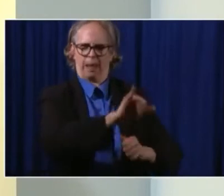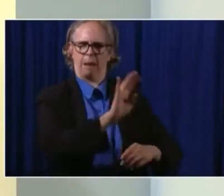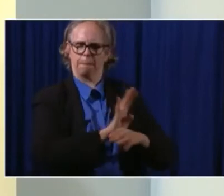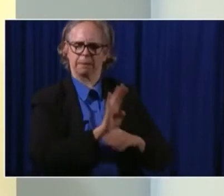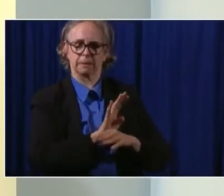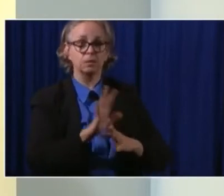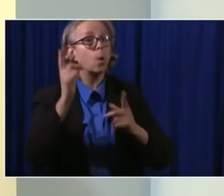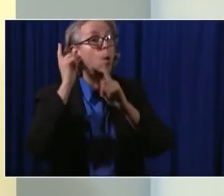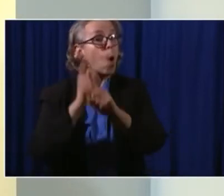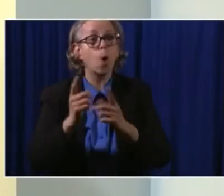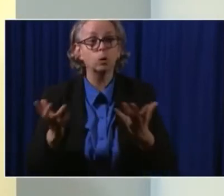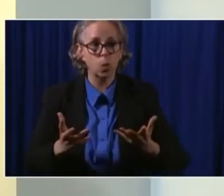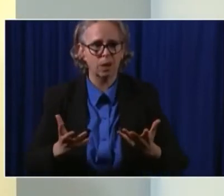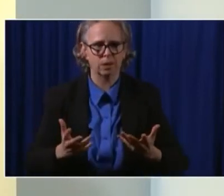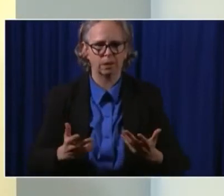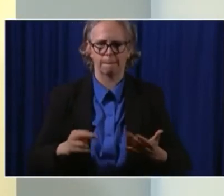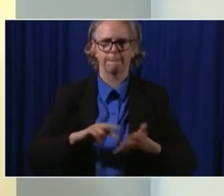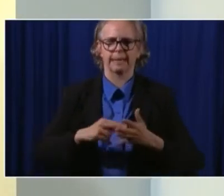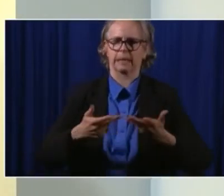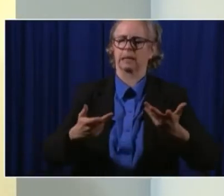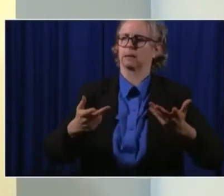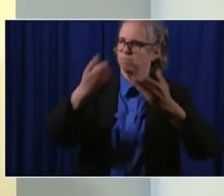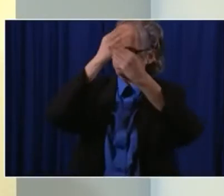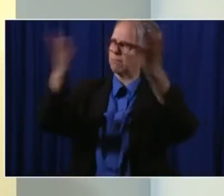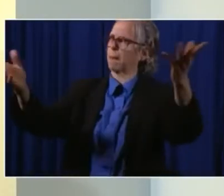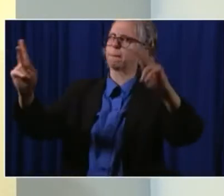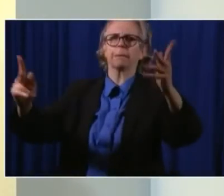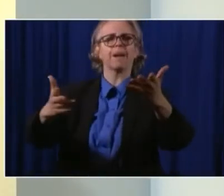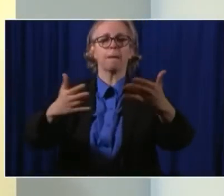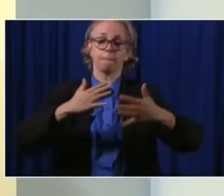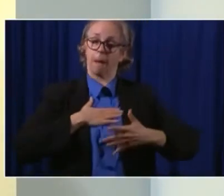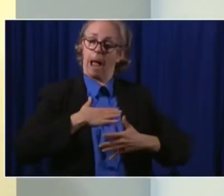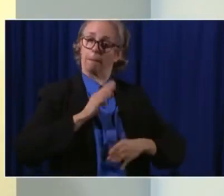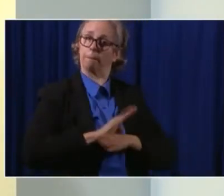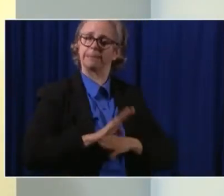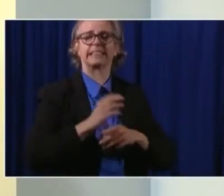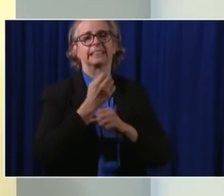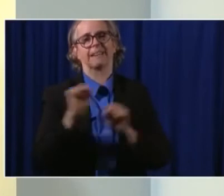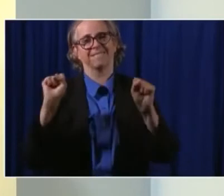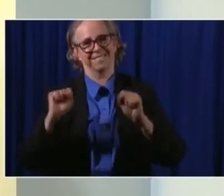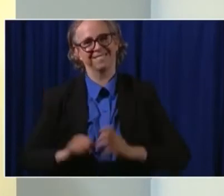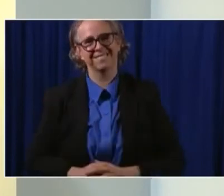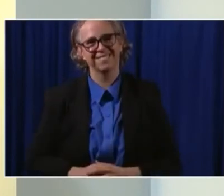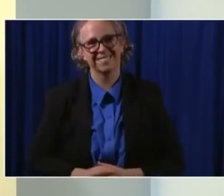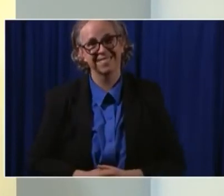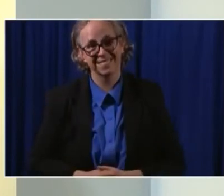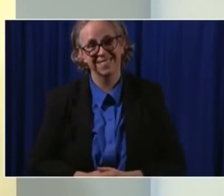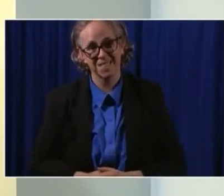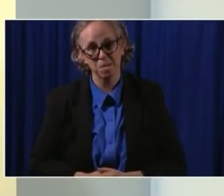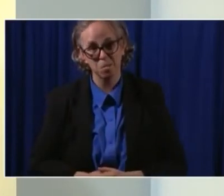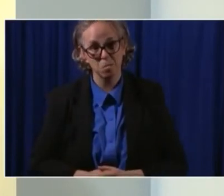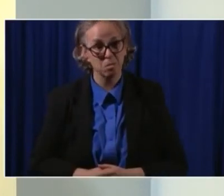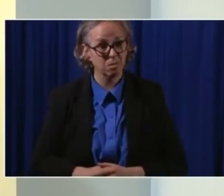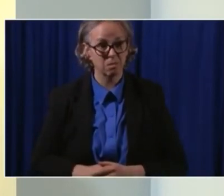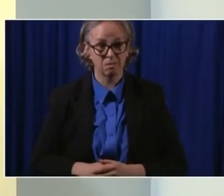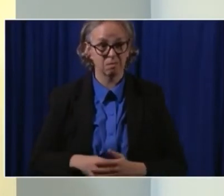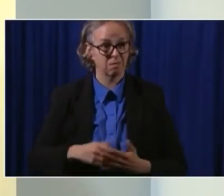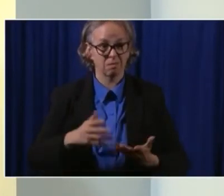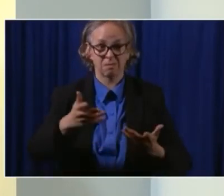they're entering has been cleaned. They are prohibiting large gatherings in their facilities. They are also adjusting the